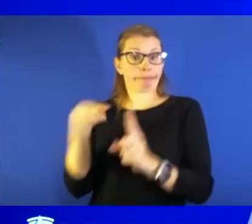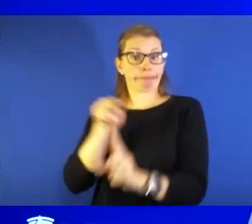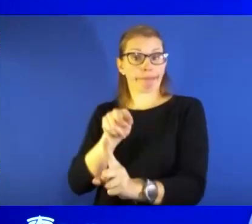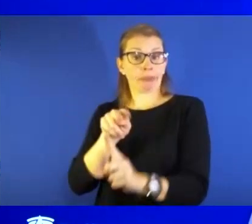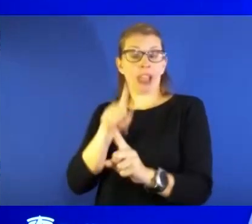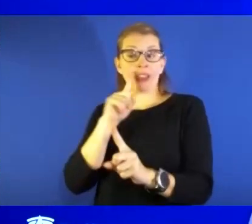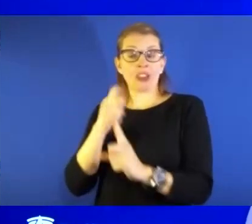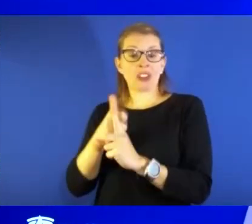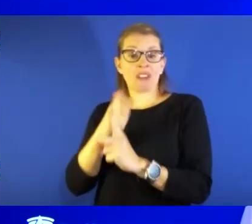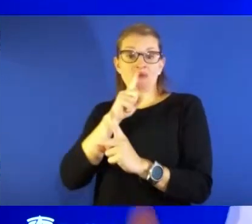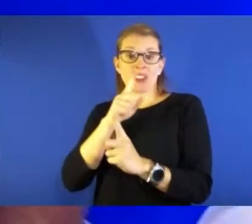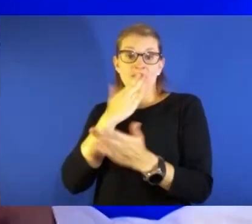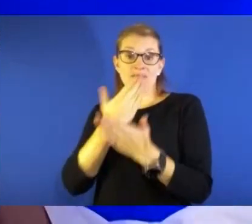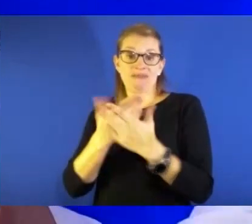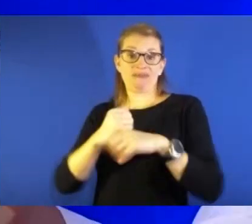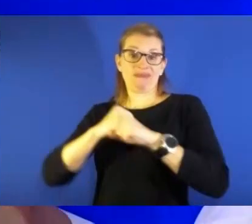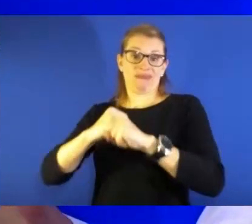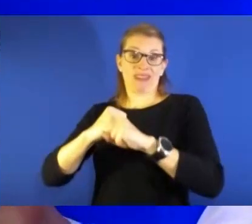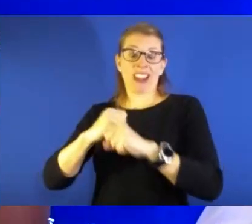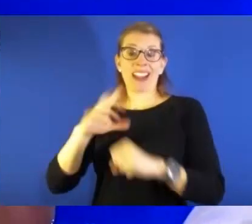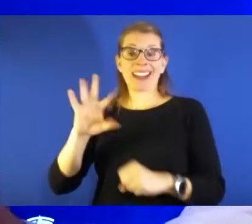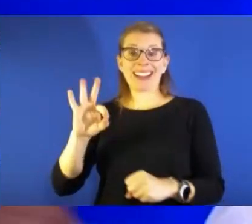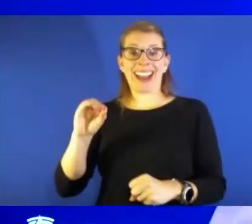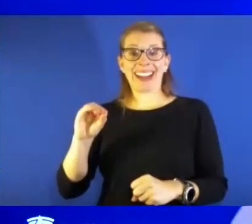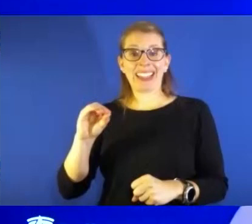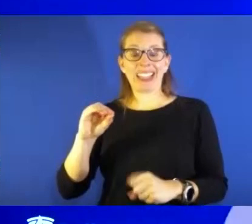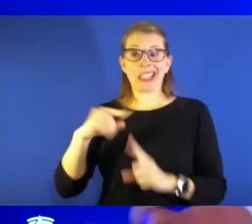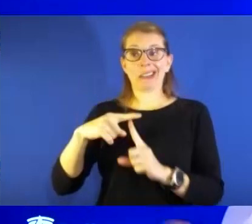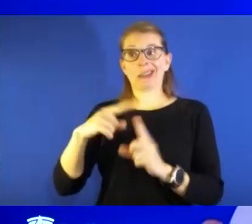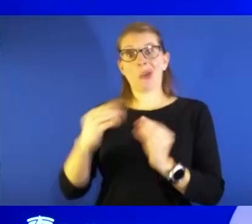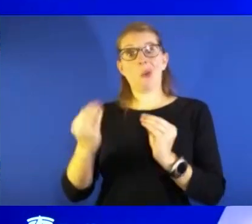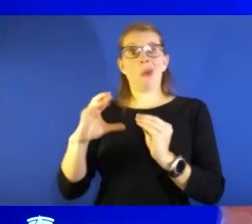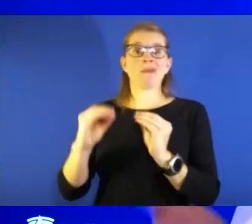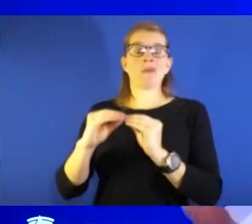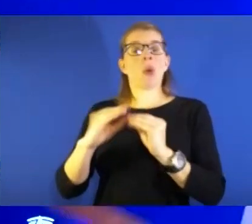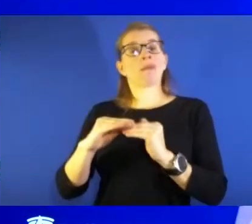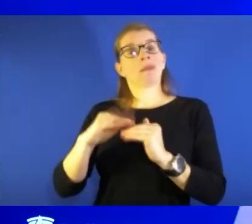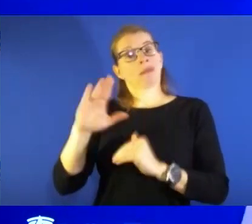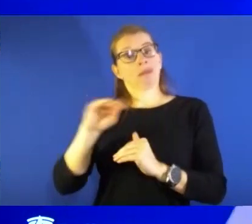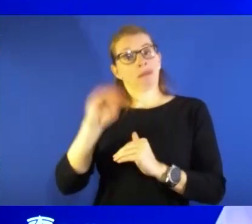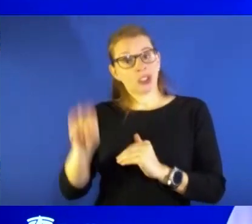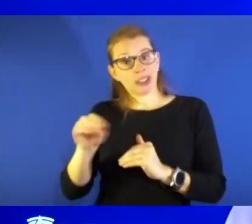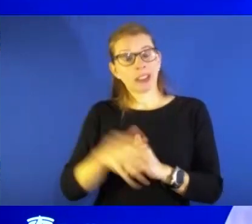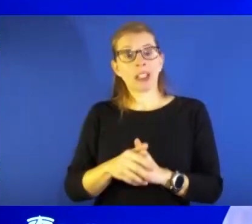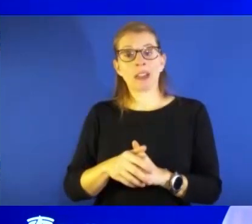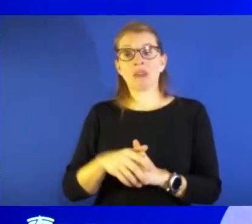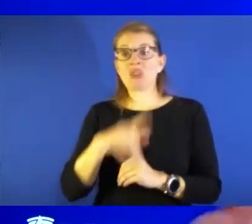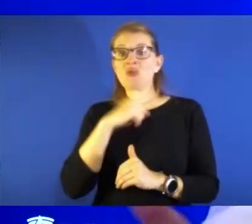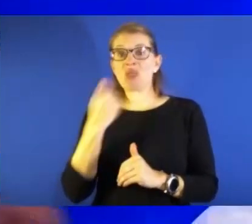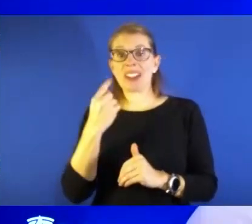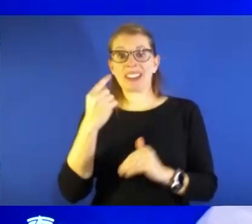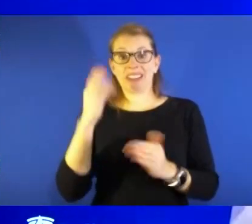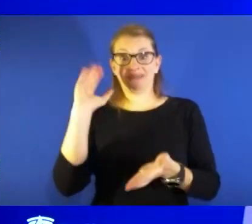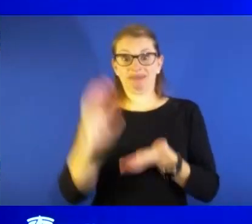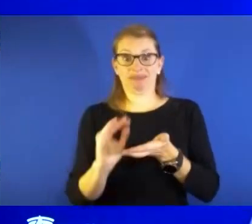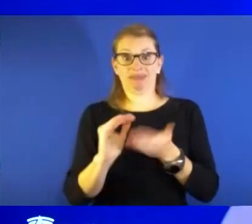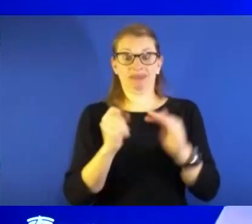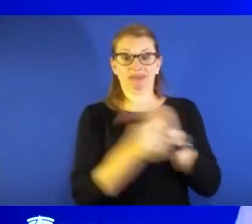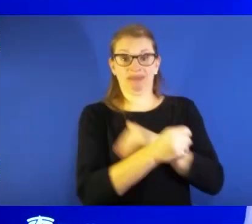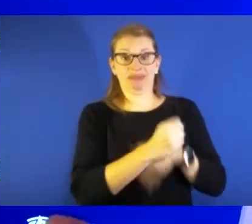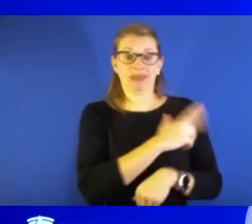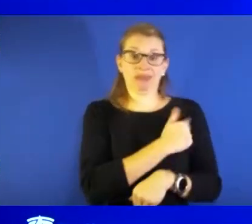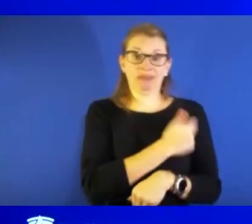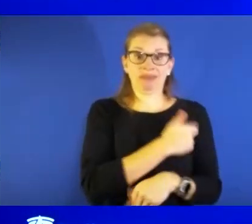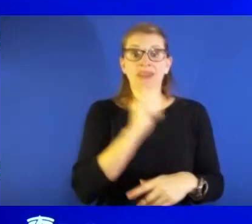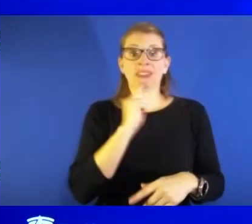protected, 90+%. Have your risk reduced of going to the hospital, severe disease and death, even for months out now.